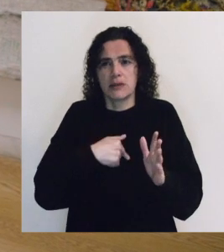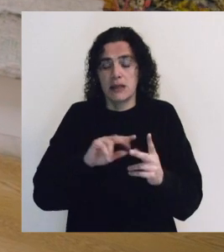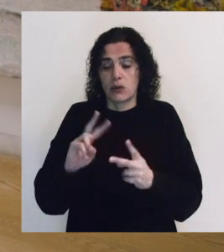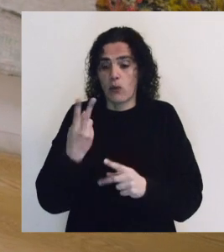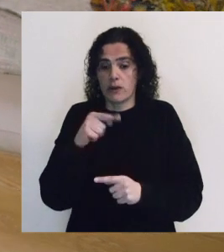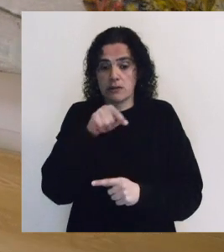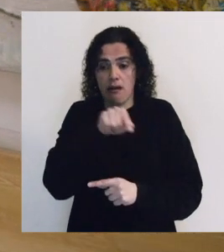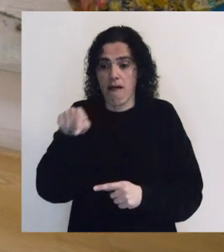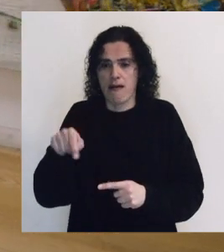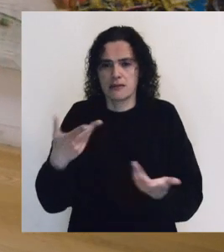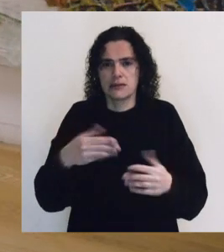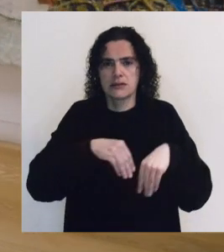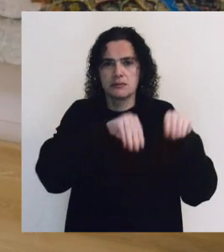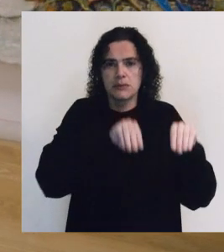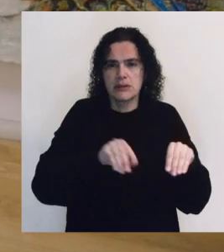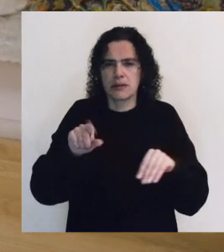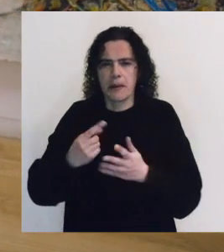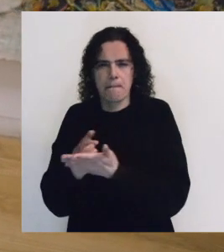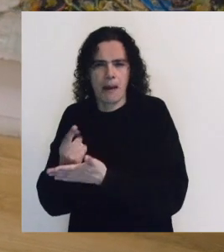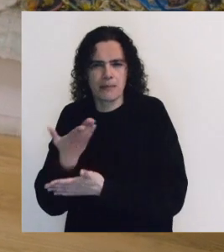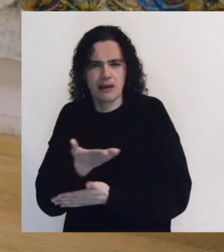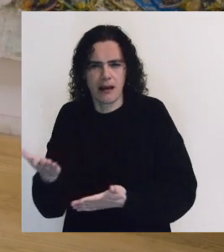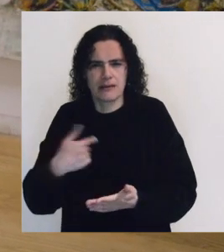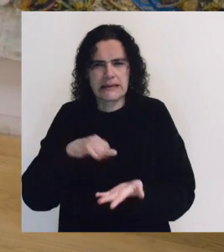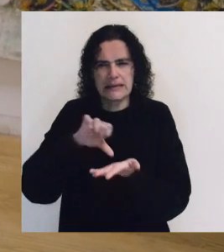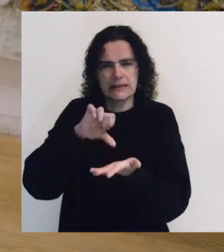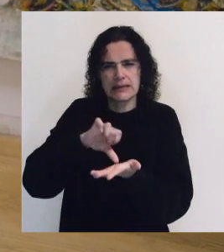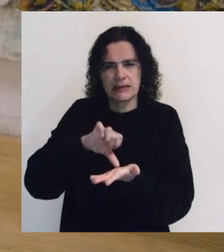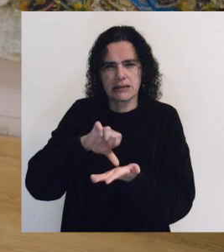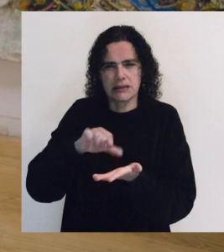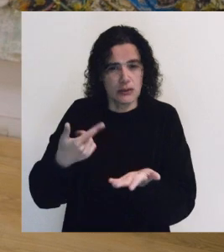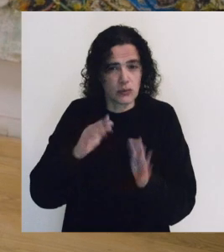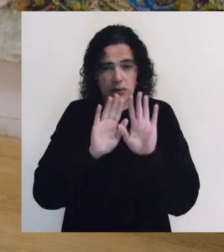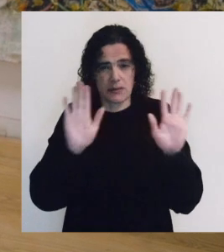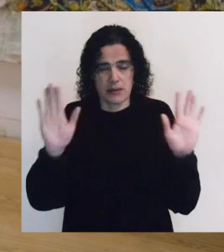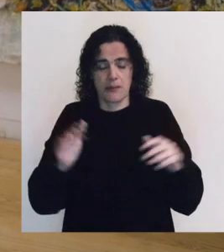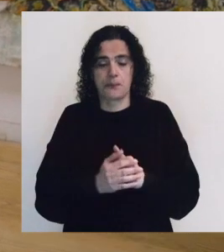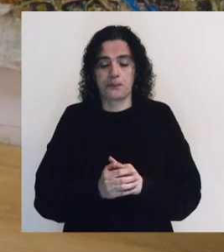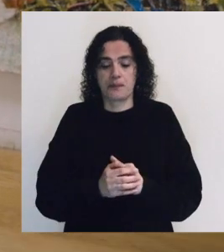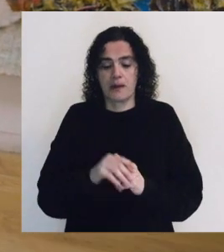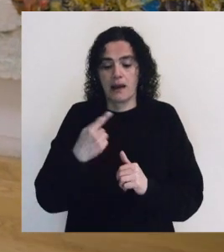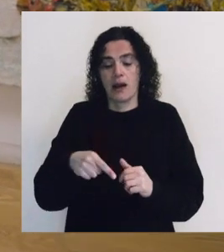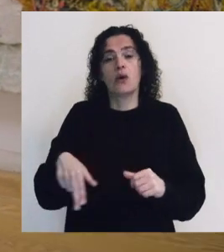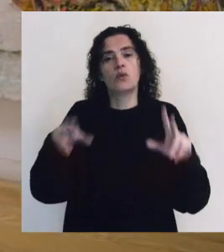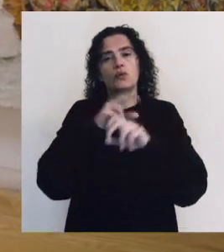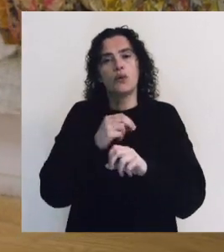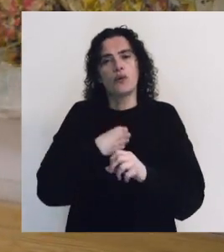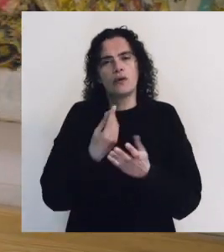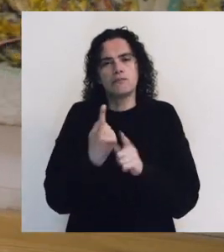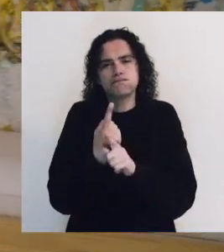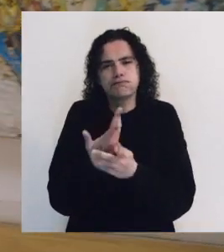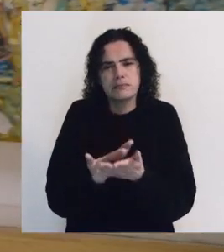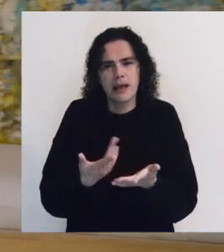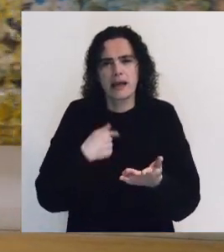two elements are here, tapestries and maps, at the center of this exhibition. There is another element